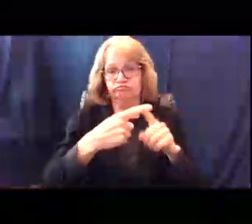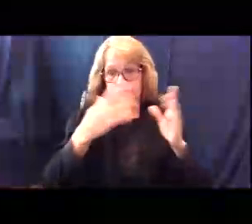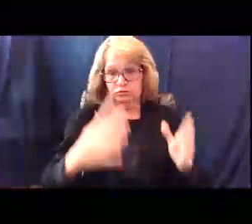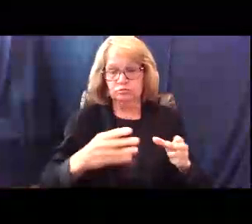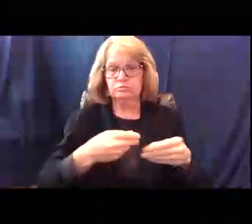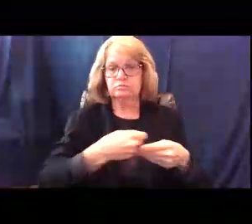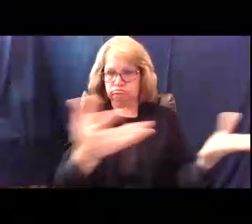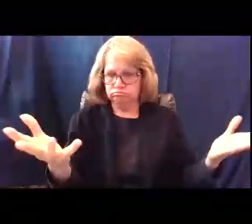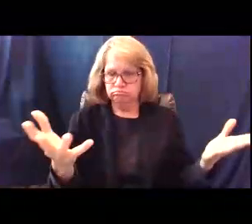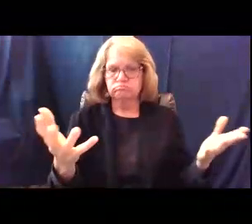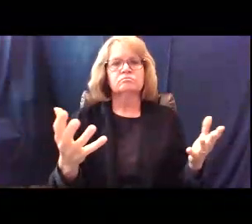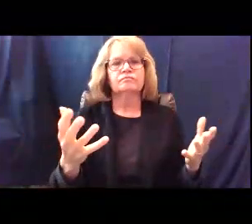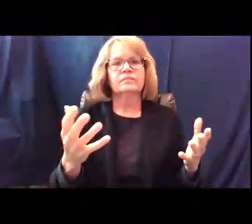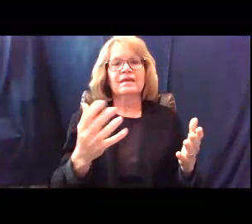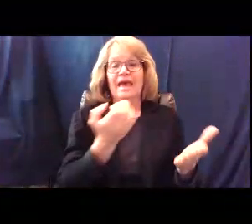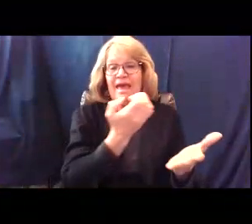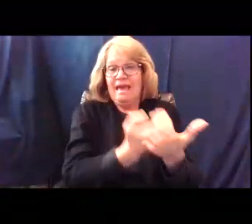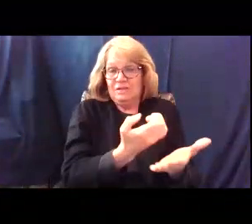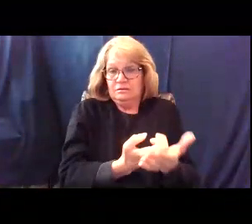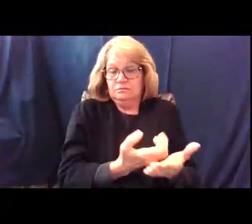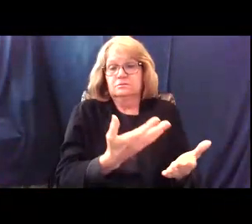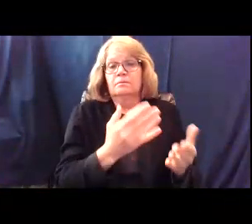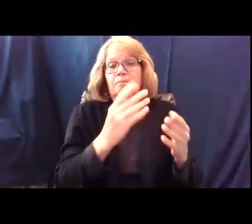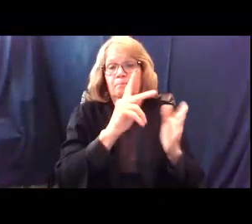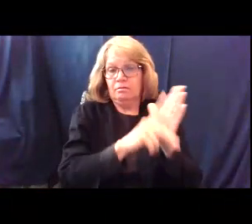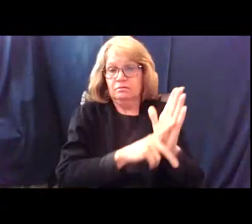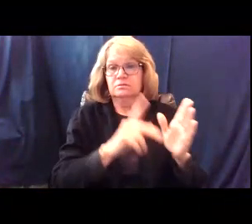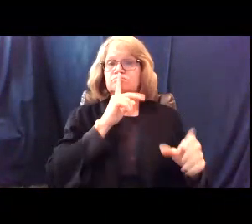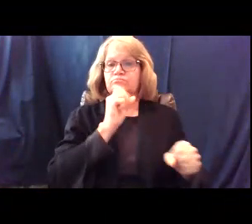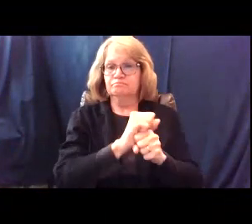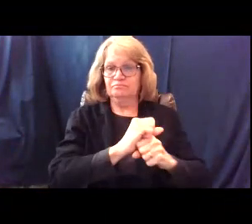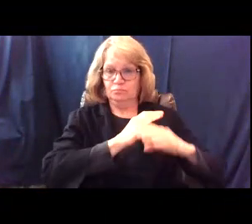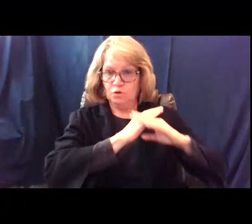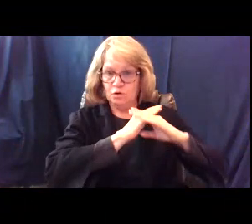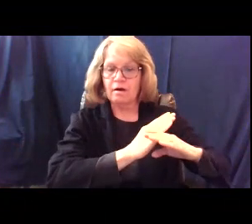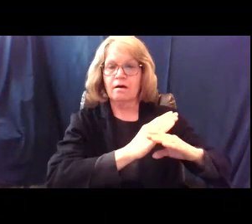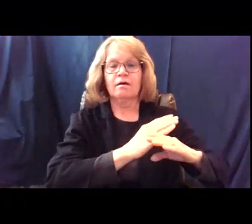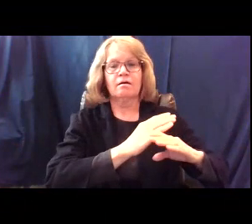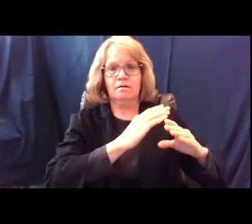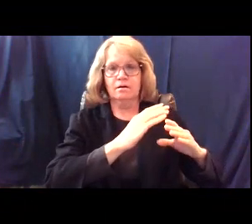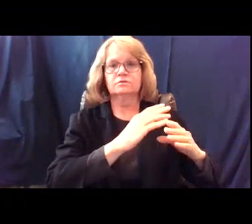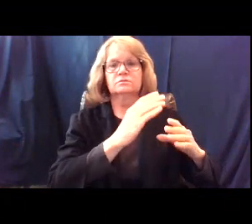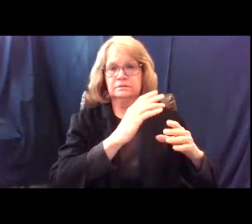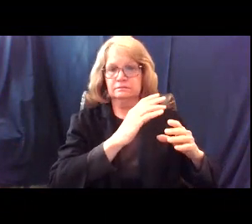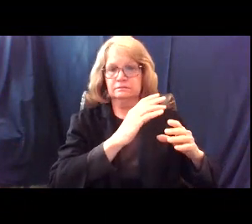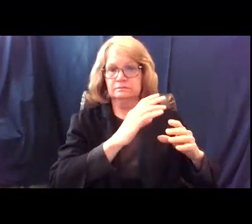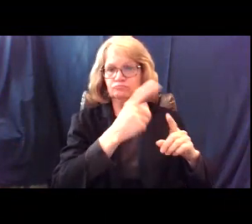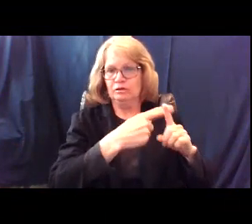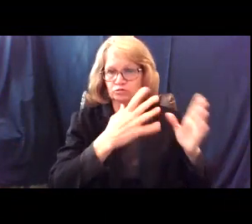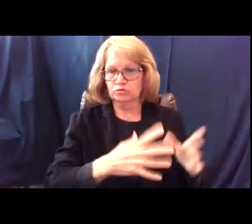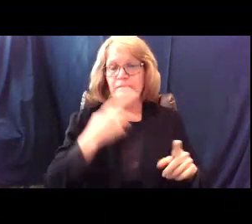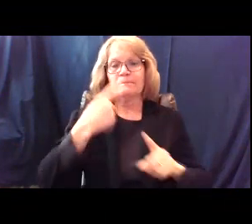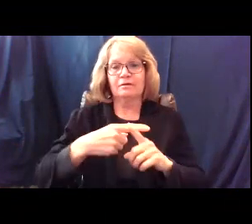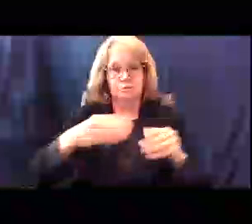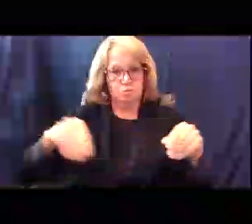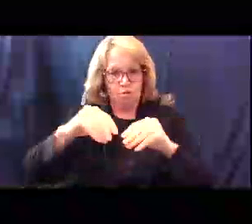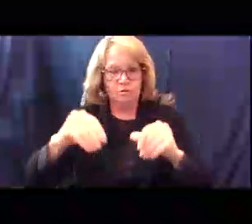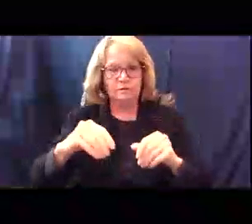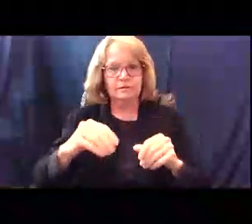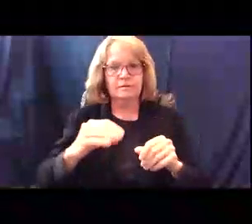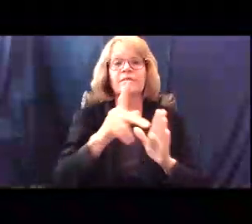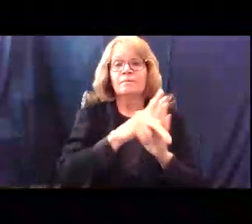evidence that policy actually does protect tenant safety or property. They should ensure that the policy